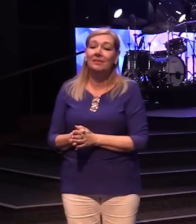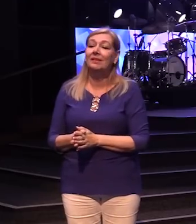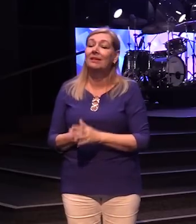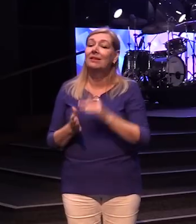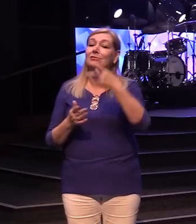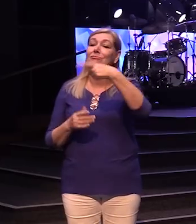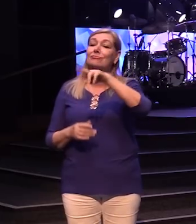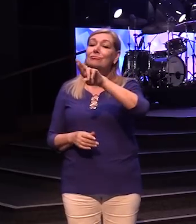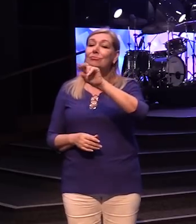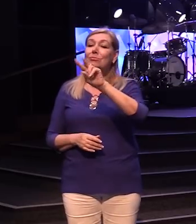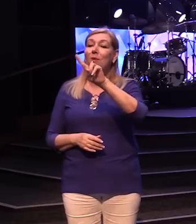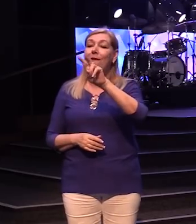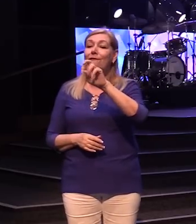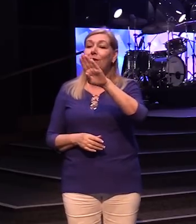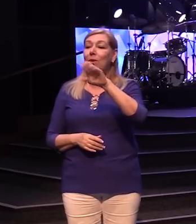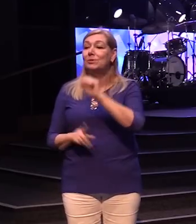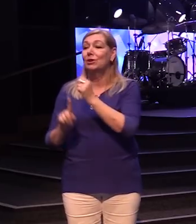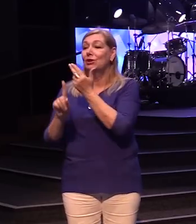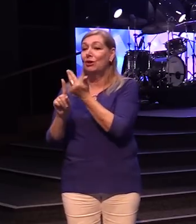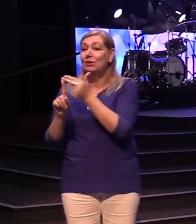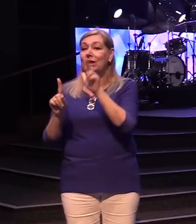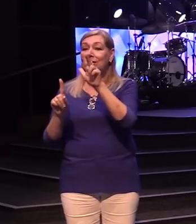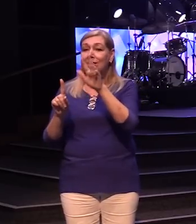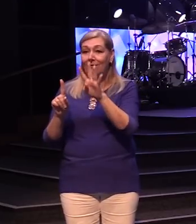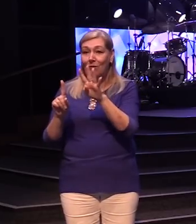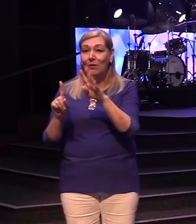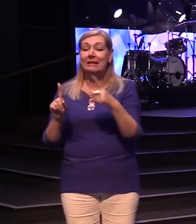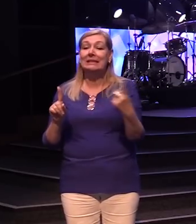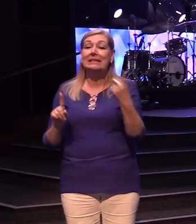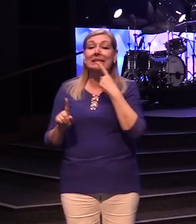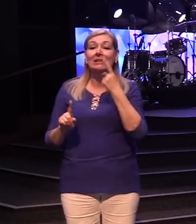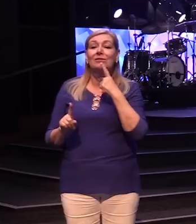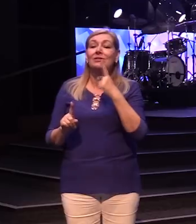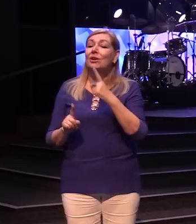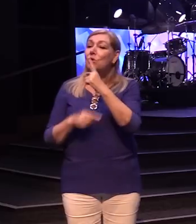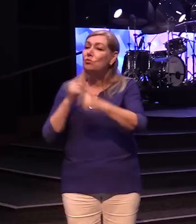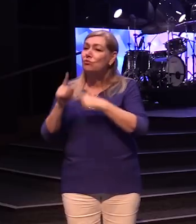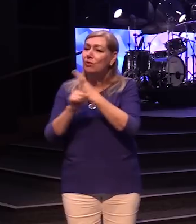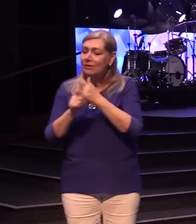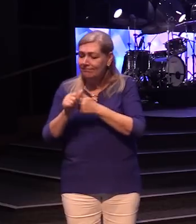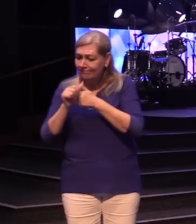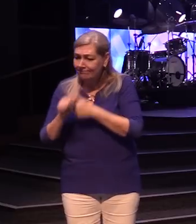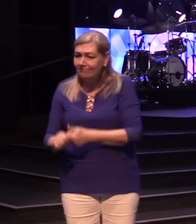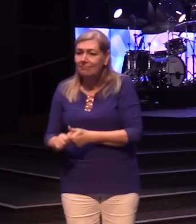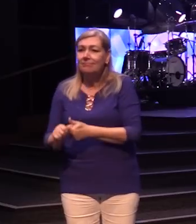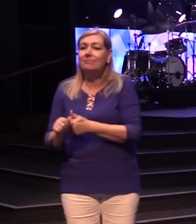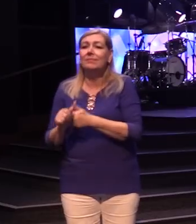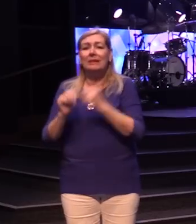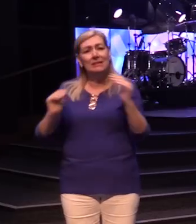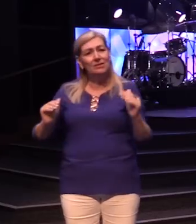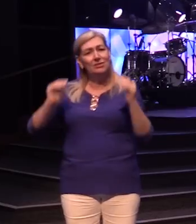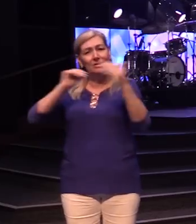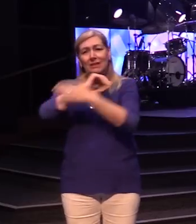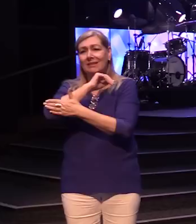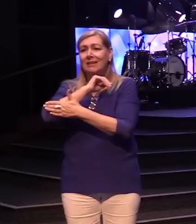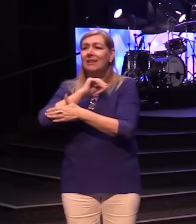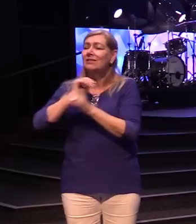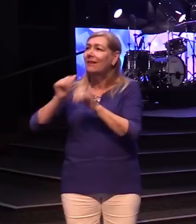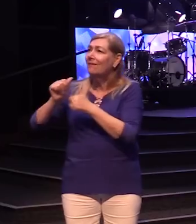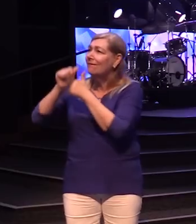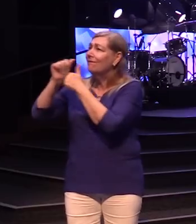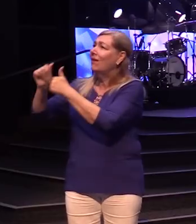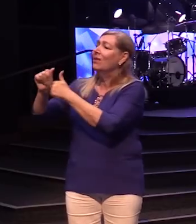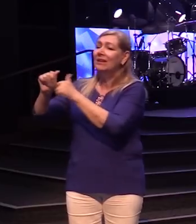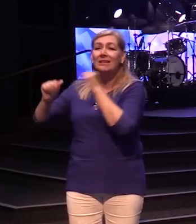Proverbs 14 and 34 says, righteousness exalteth a nation. Righteousness. Not money, not fame,